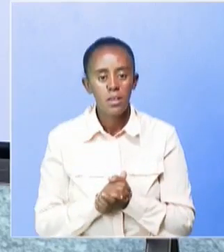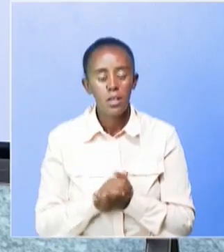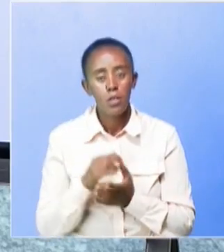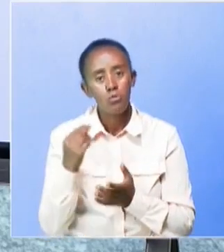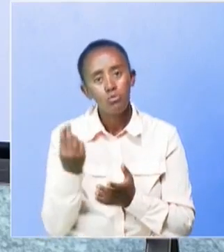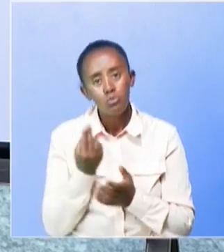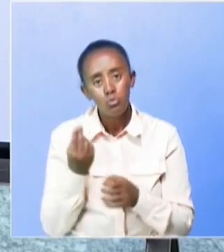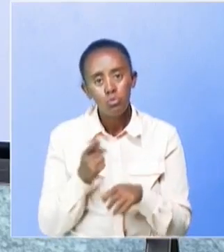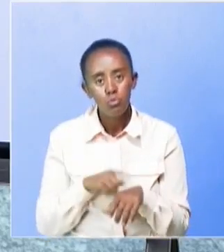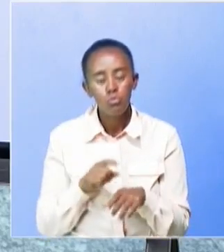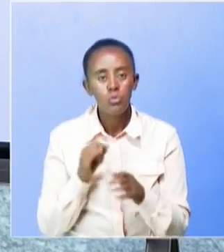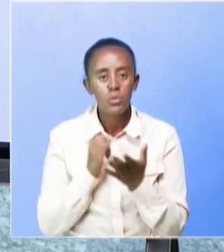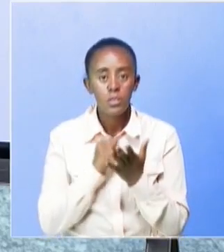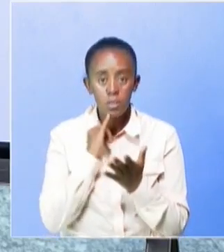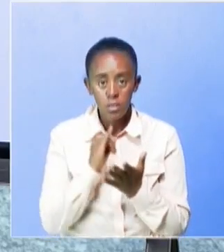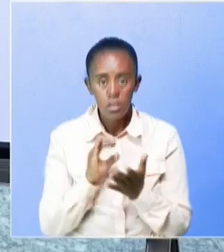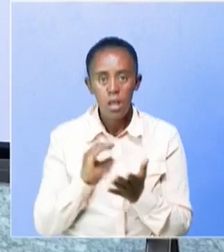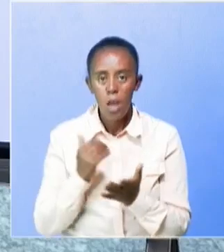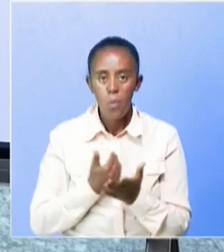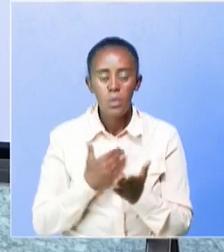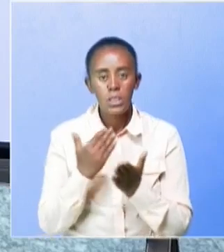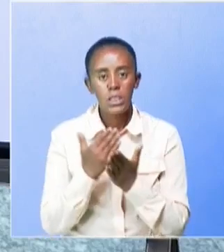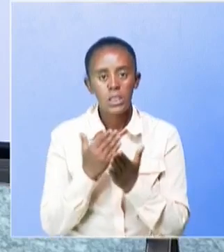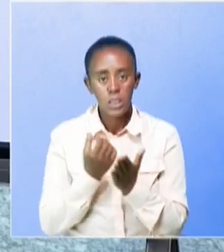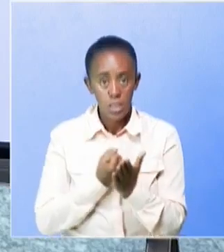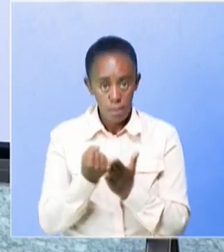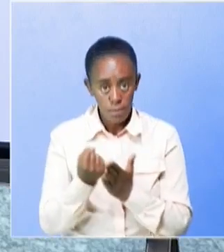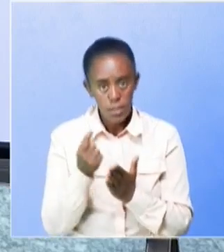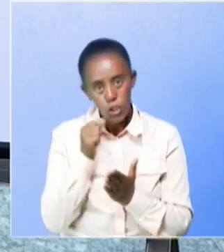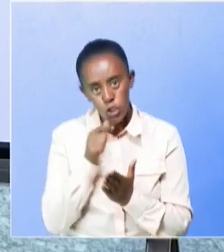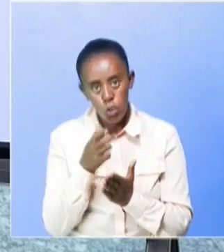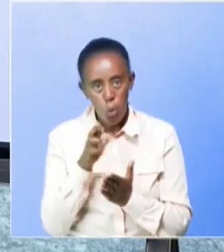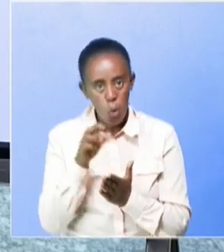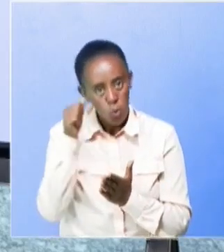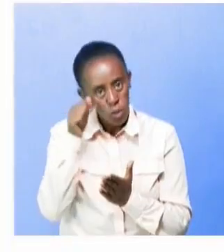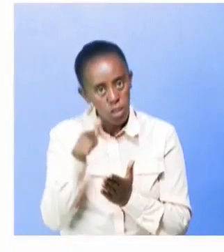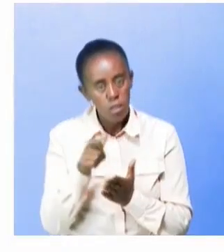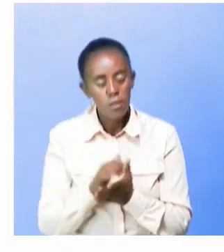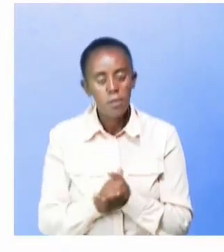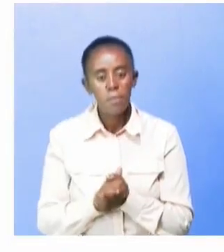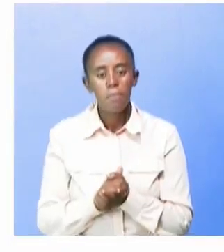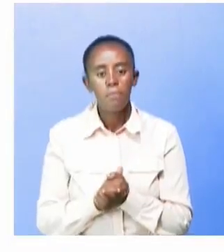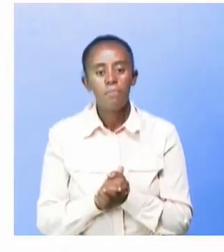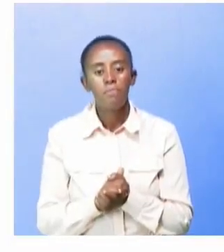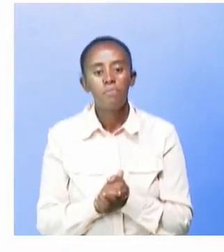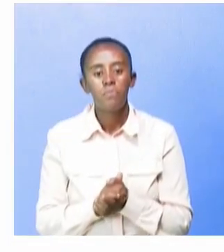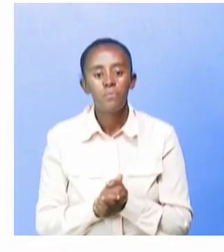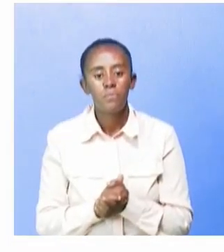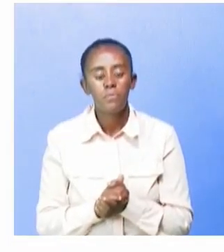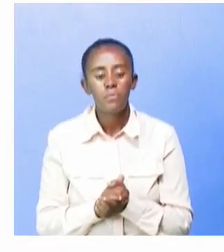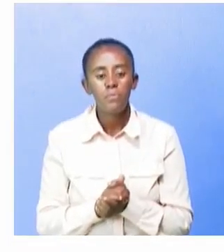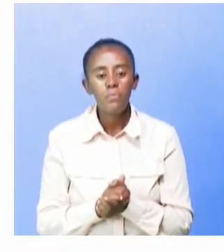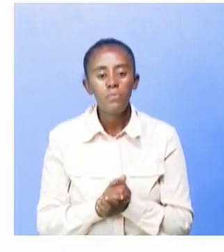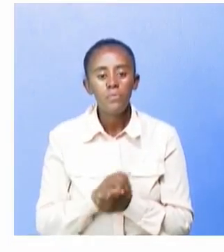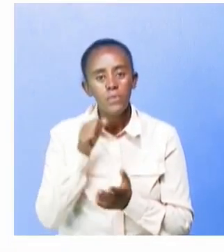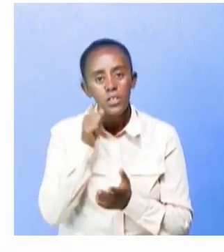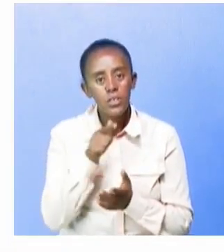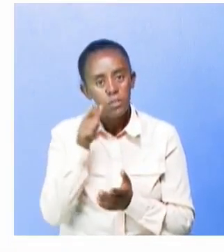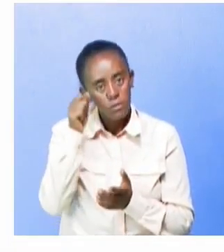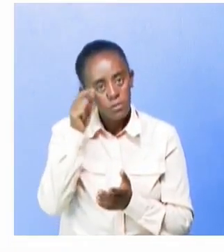Usually it is, we have our subject, she or he He